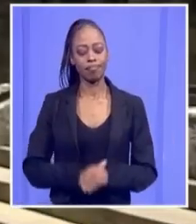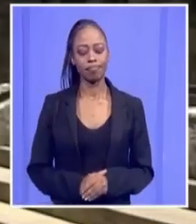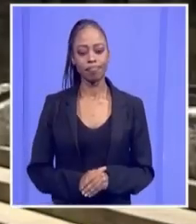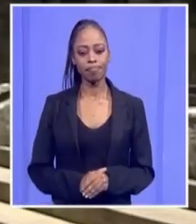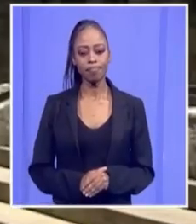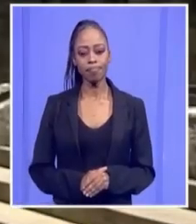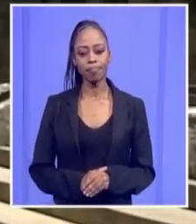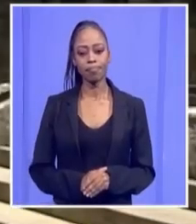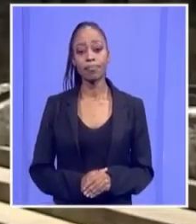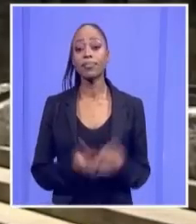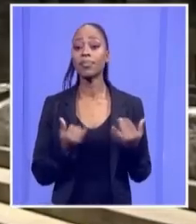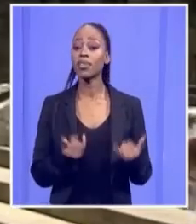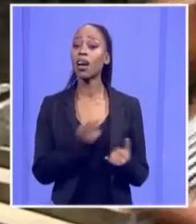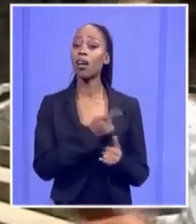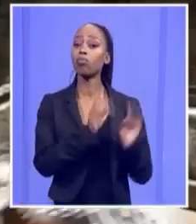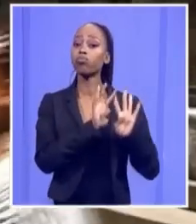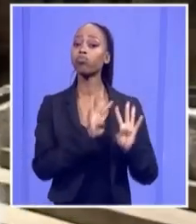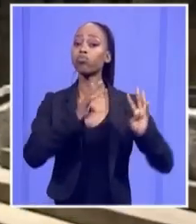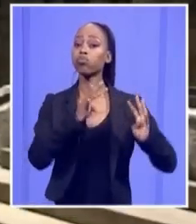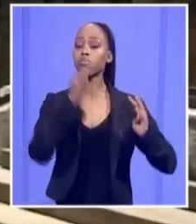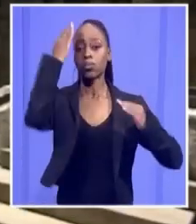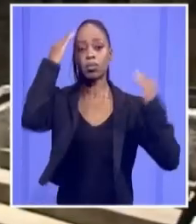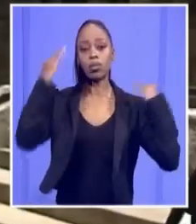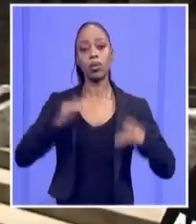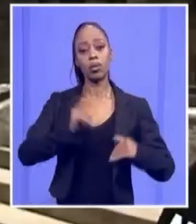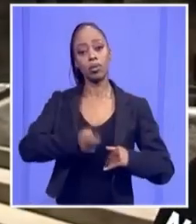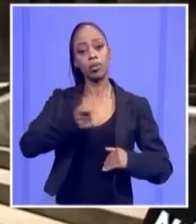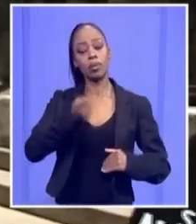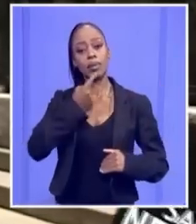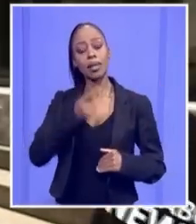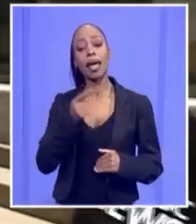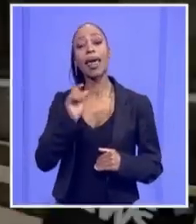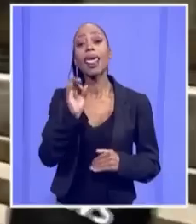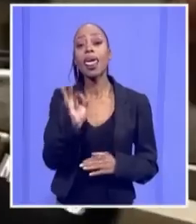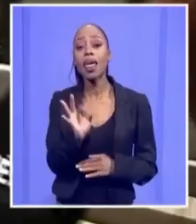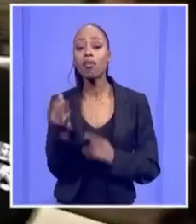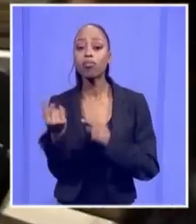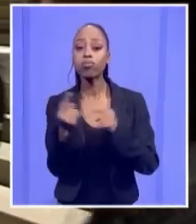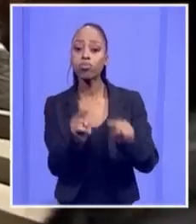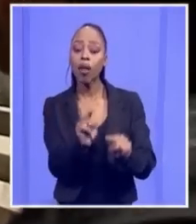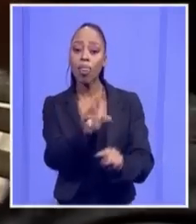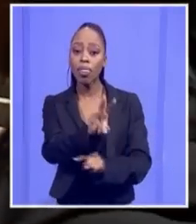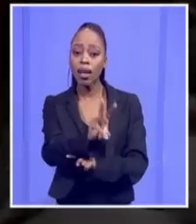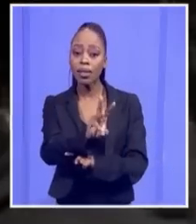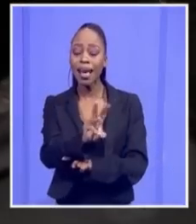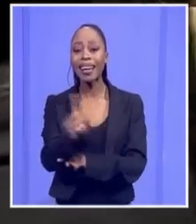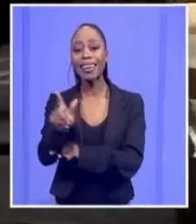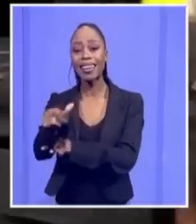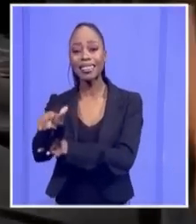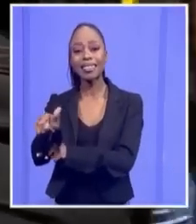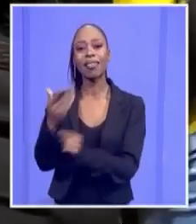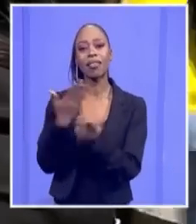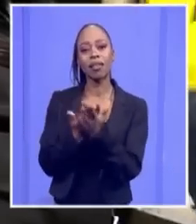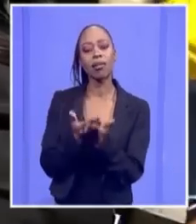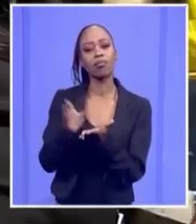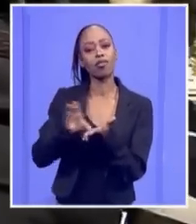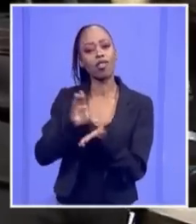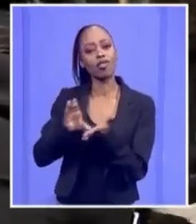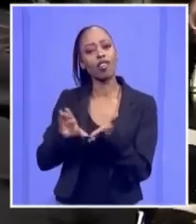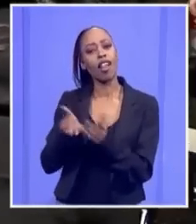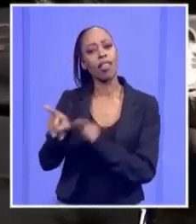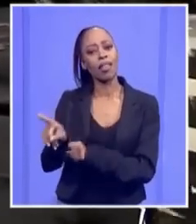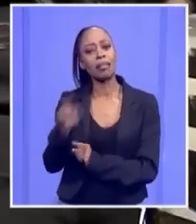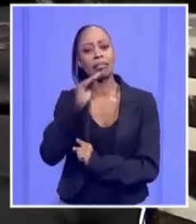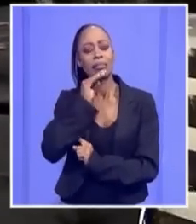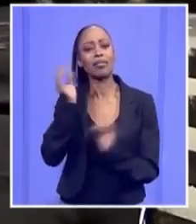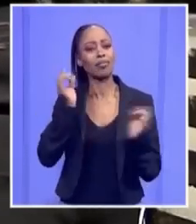saying that should the president have appeared on Thursday and then later, at a later stage, is able to set aside those summons, he